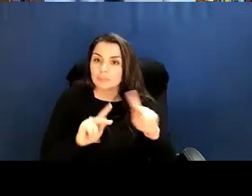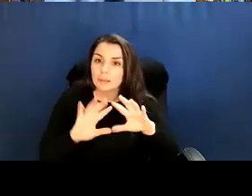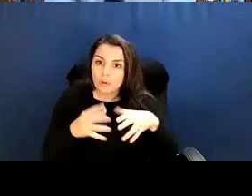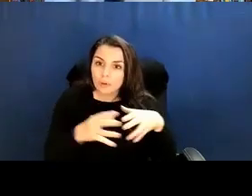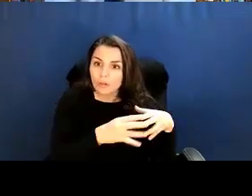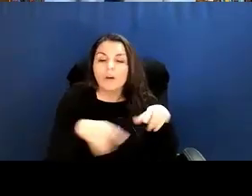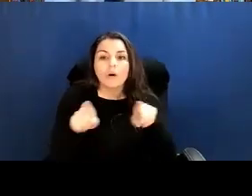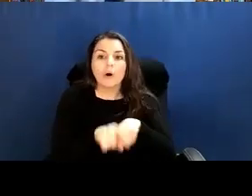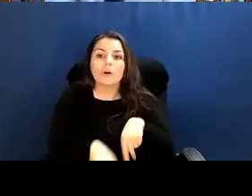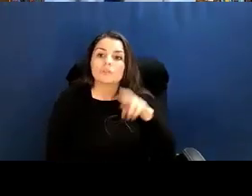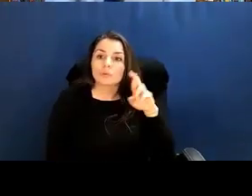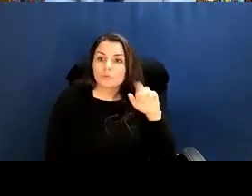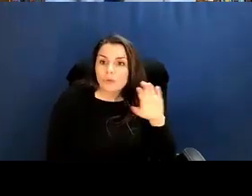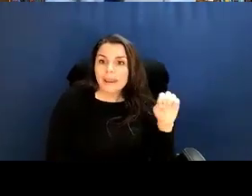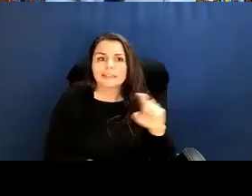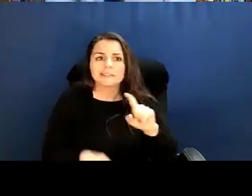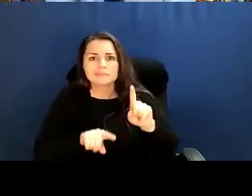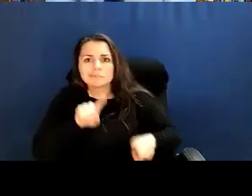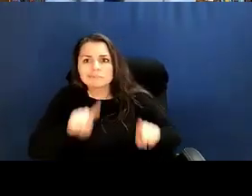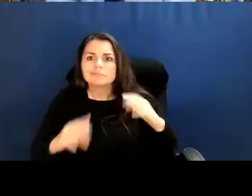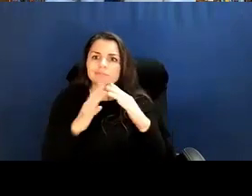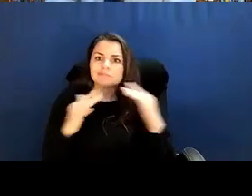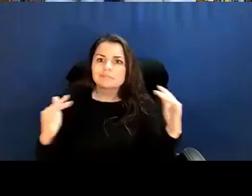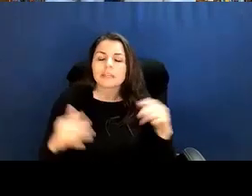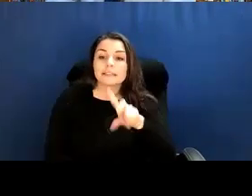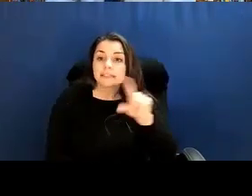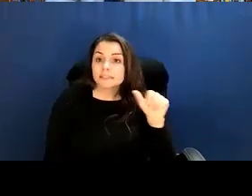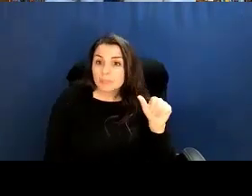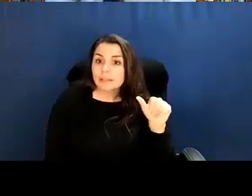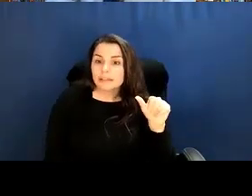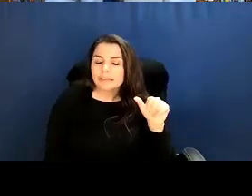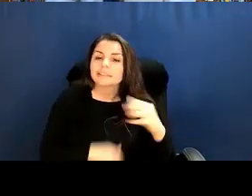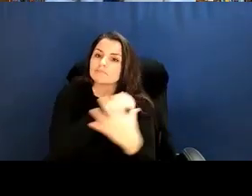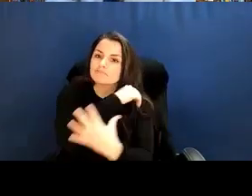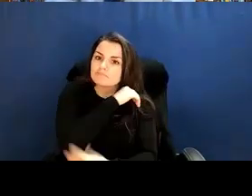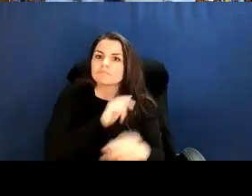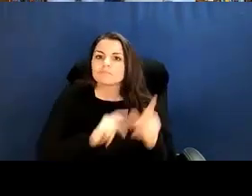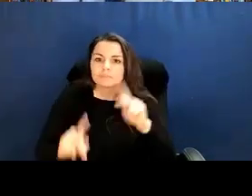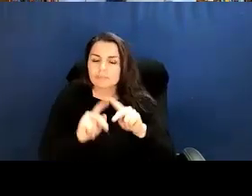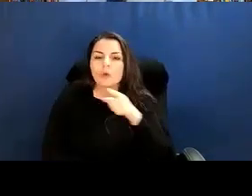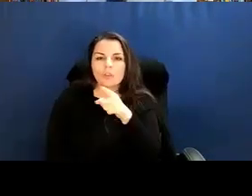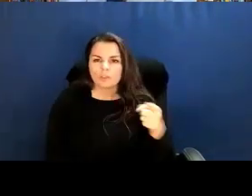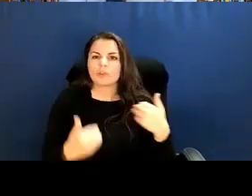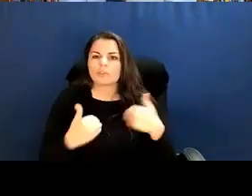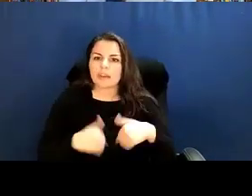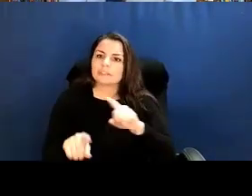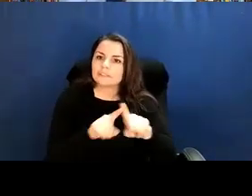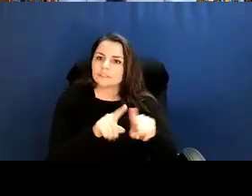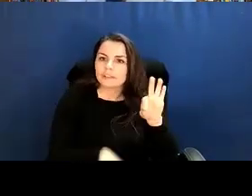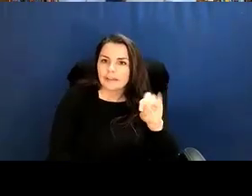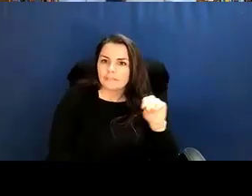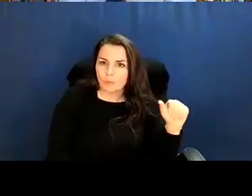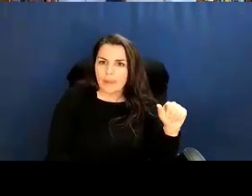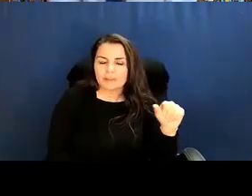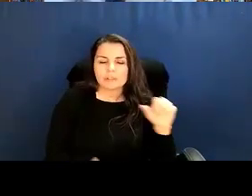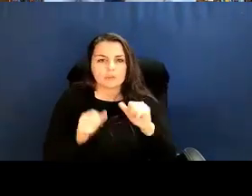disadvantaged background. Those categories are defined in the funding opportunity announcement. You can look that up.